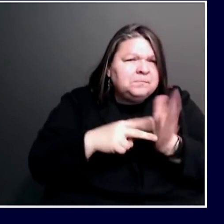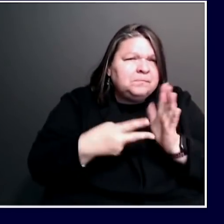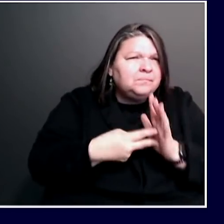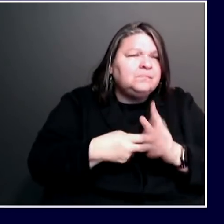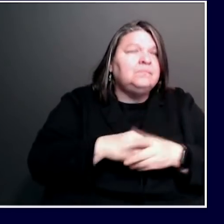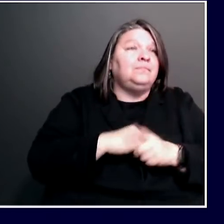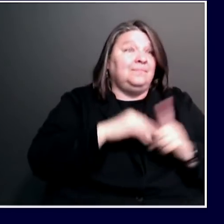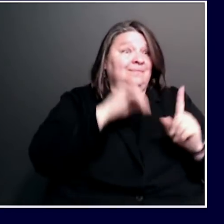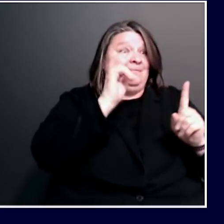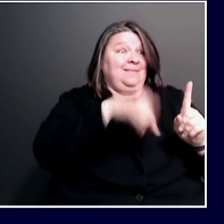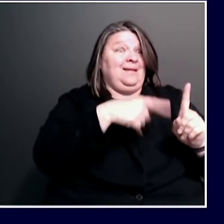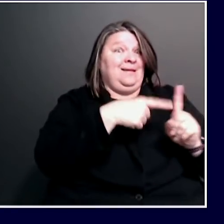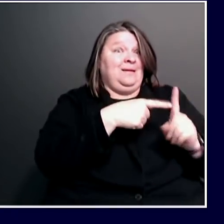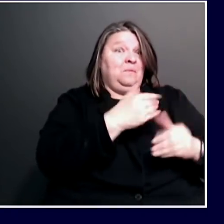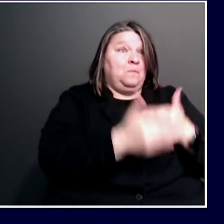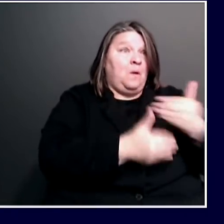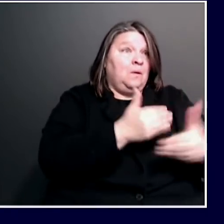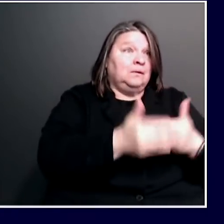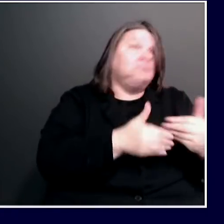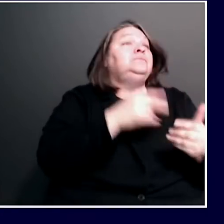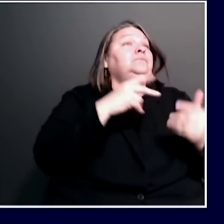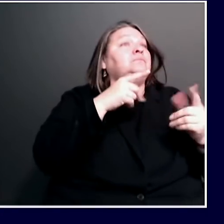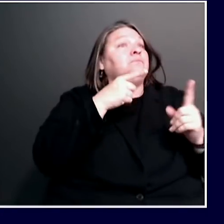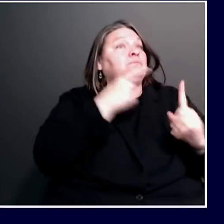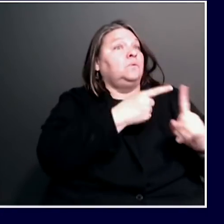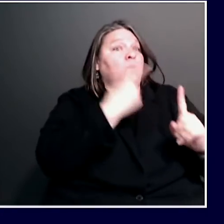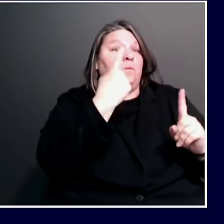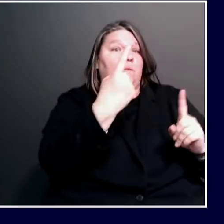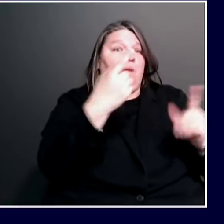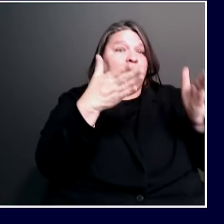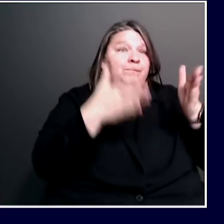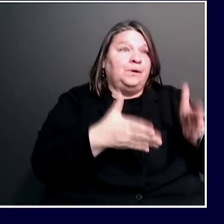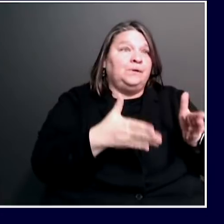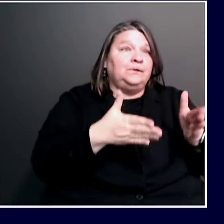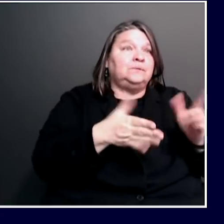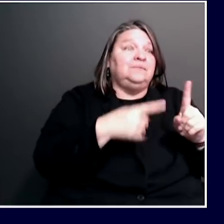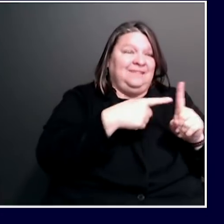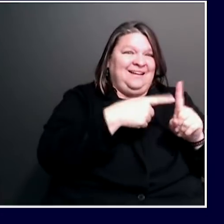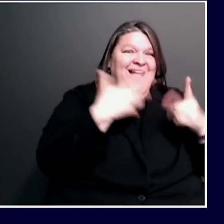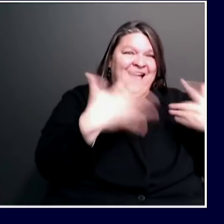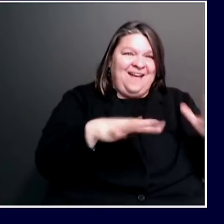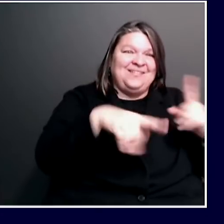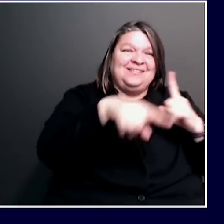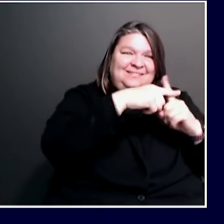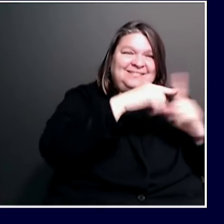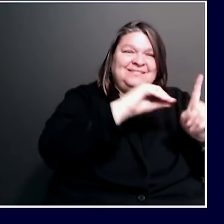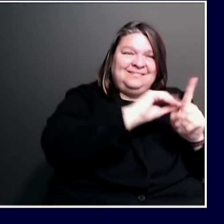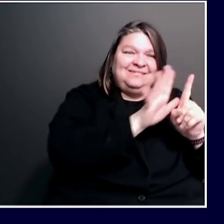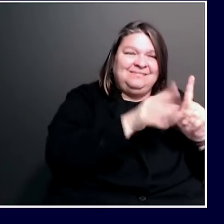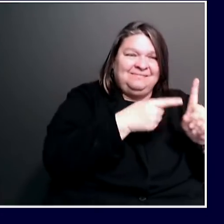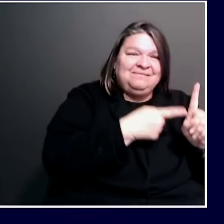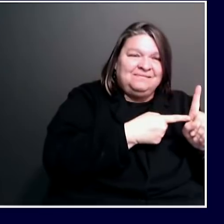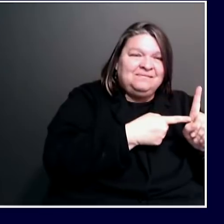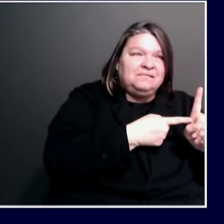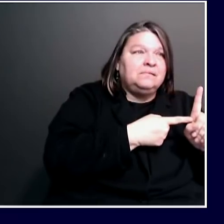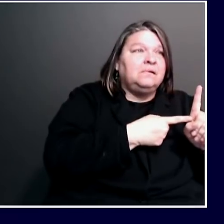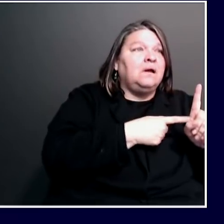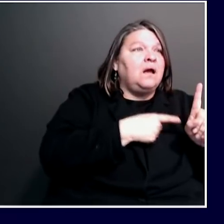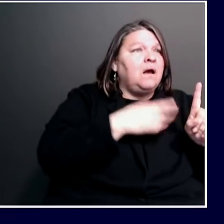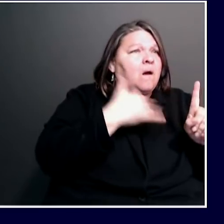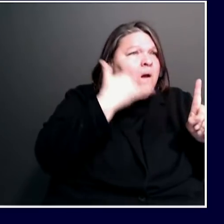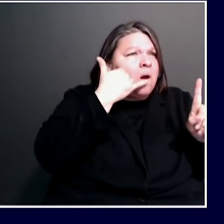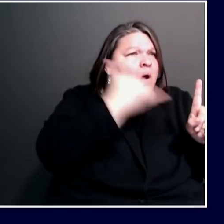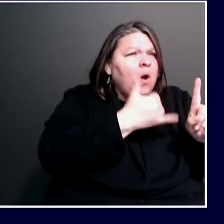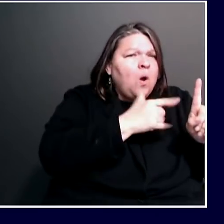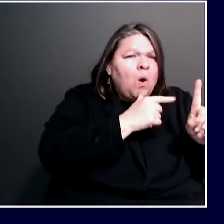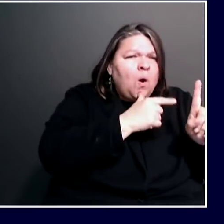of working with someone who tested positive for COVID-19 to determine who they may have exposed, to